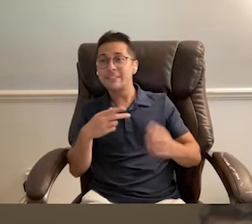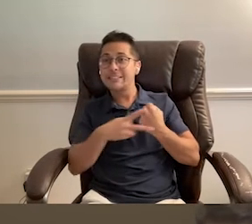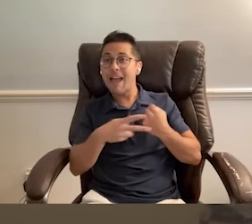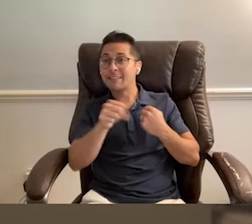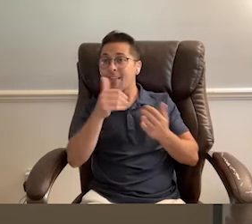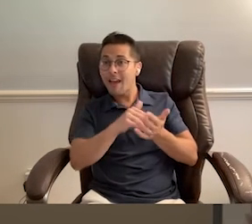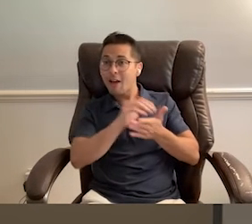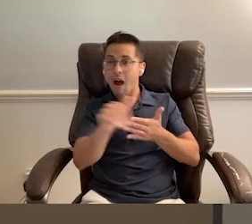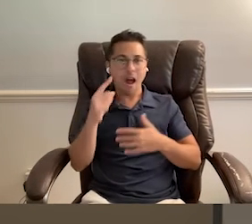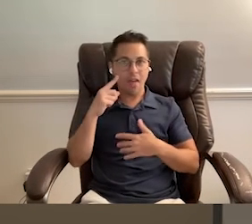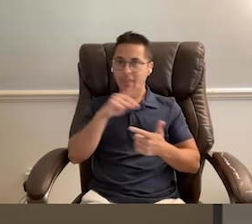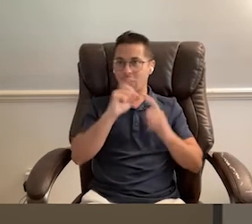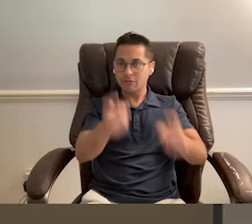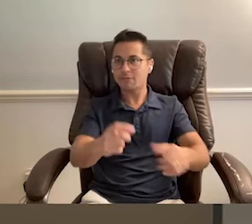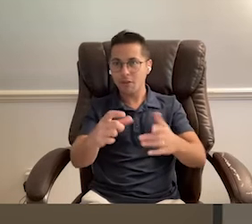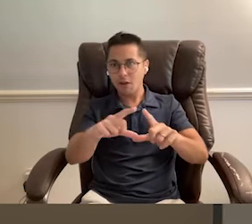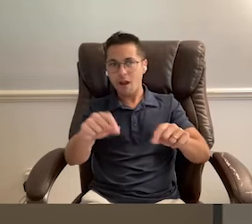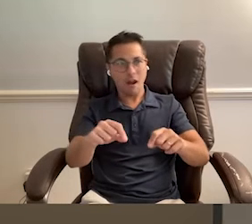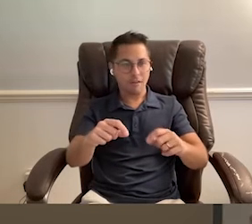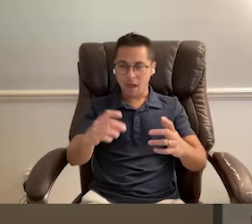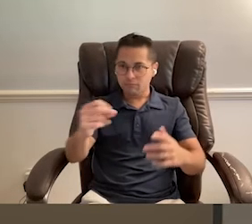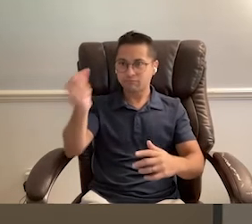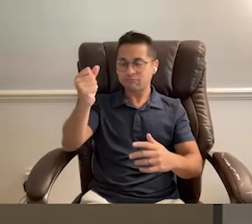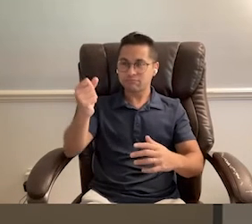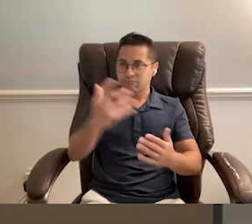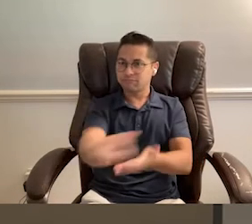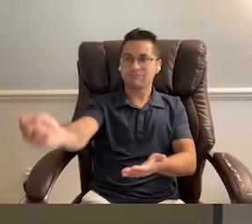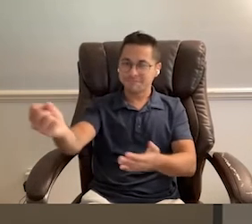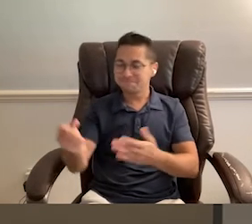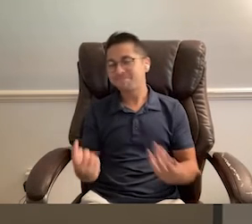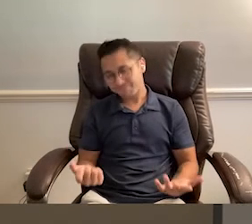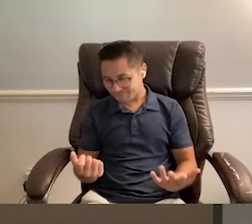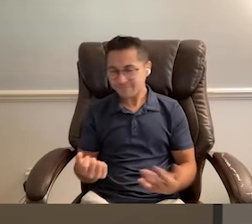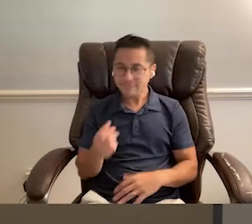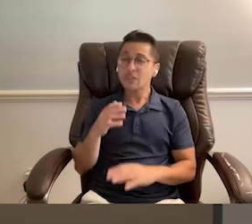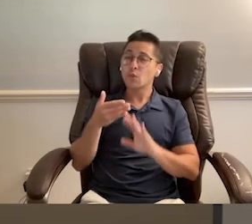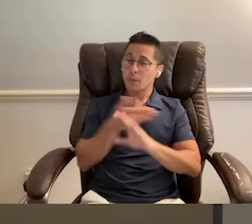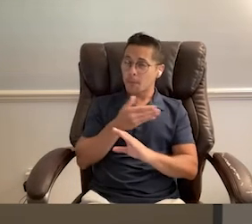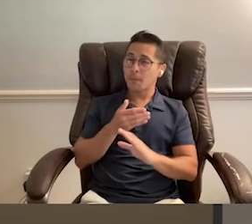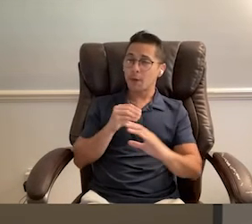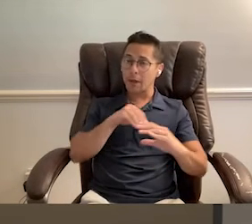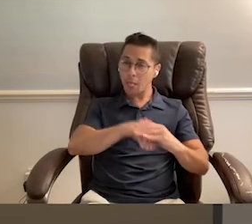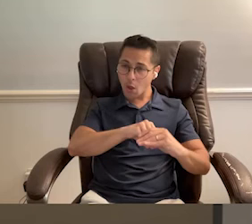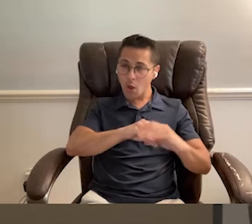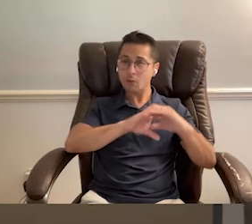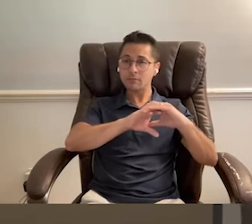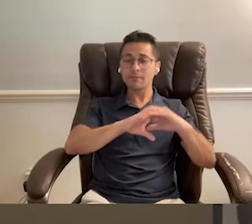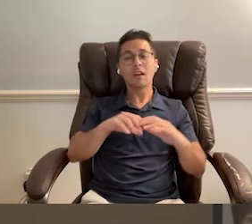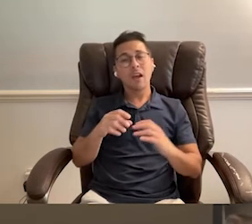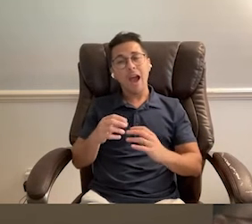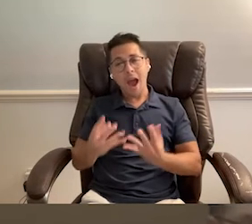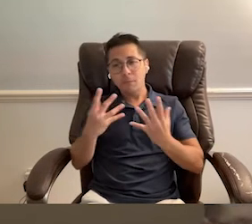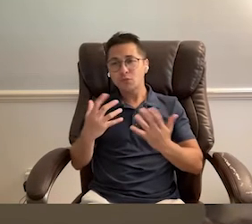before it's, in their pocket, it's gone. So it's preloaded, so you have to load it how much you want to have them, but then it gives them that